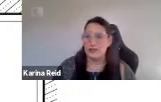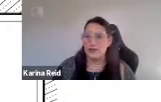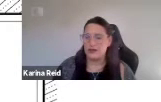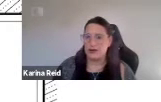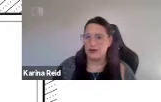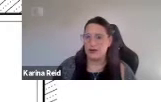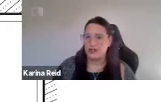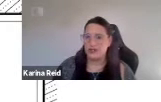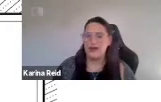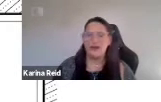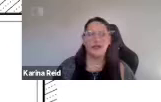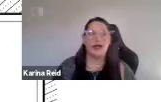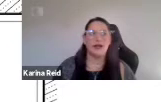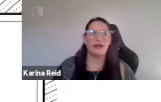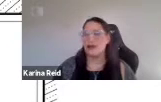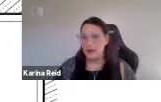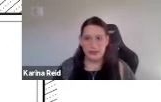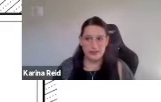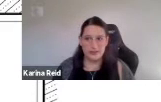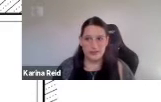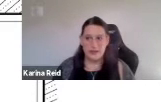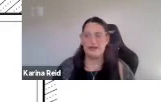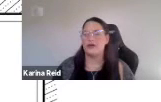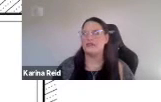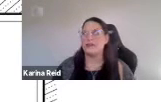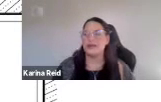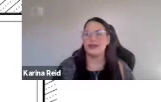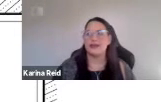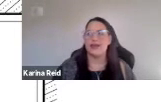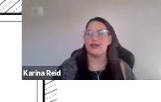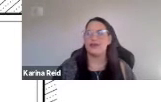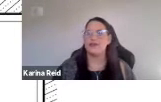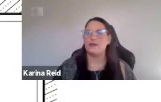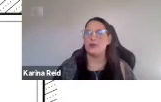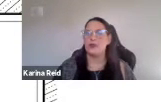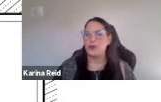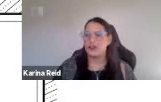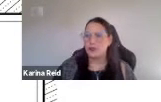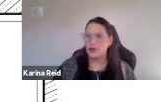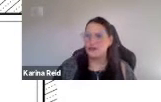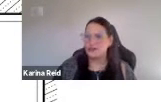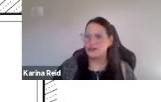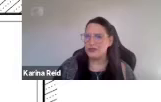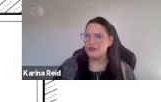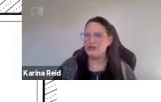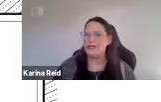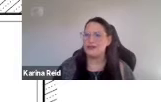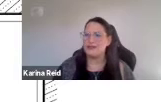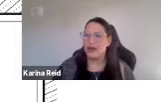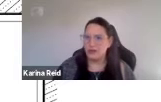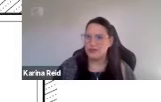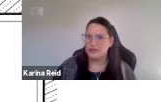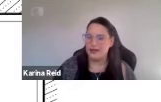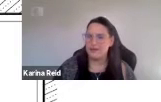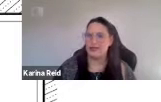students use on the coalition that everyone uses, and there are some things that we wish more students would use because